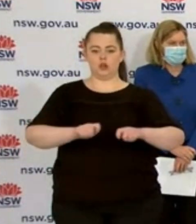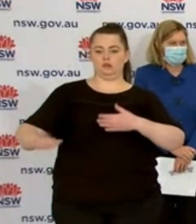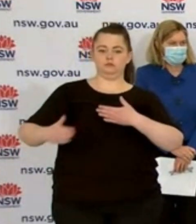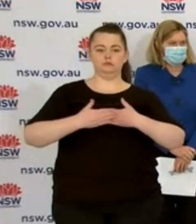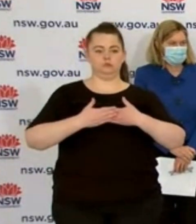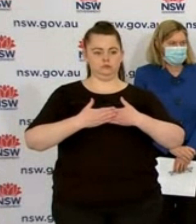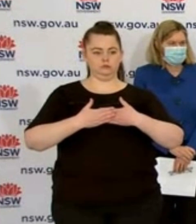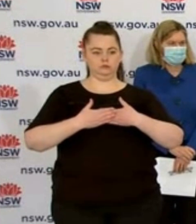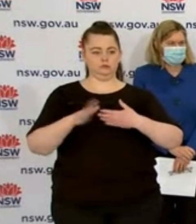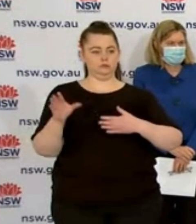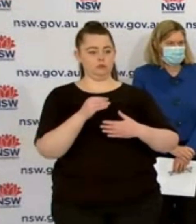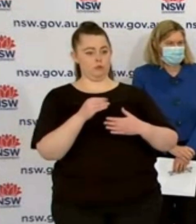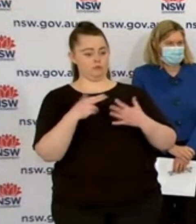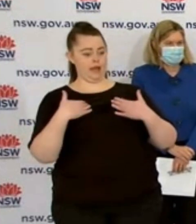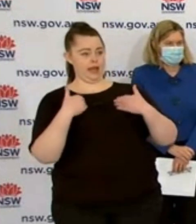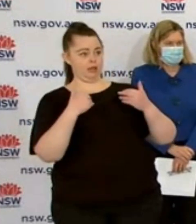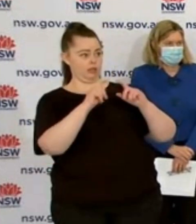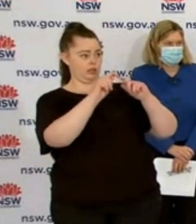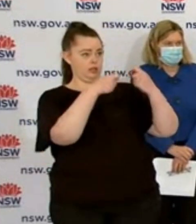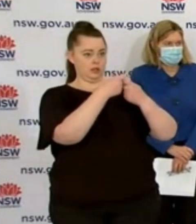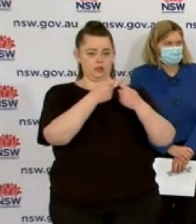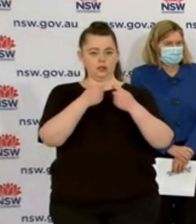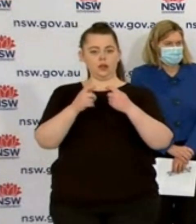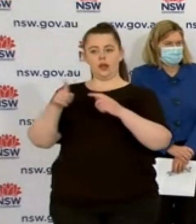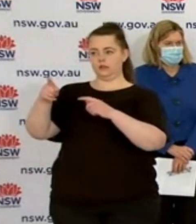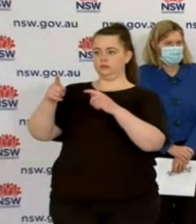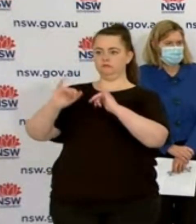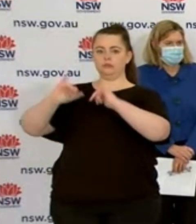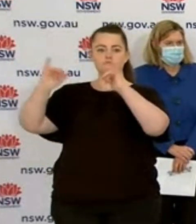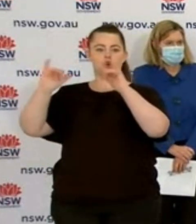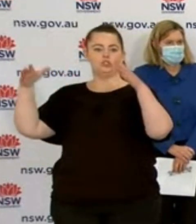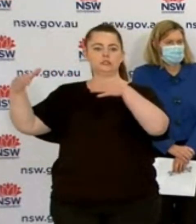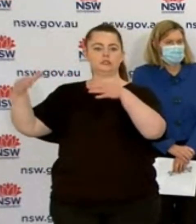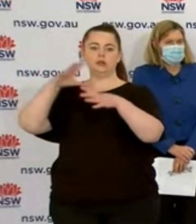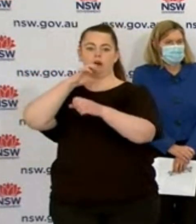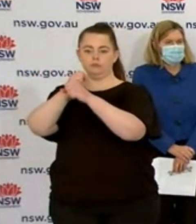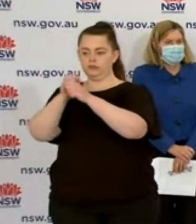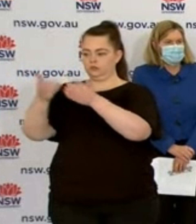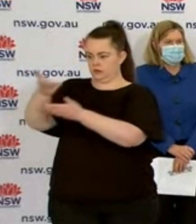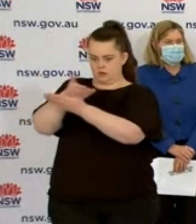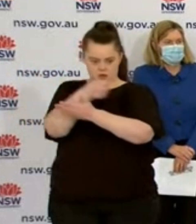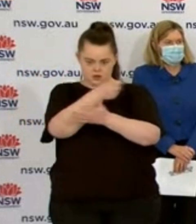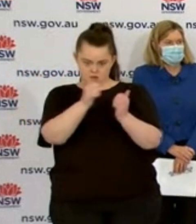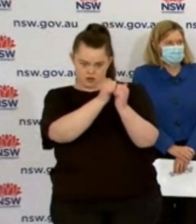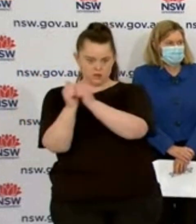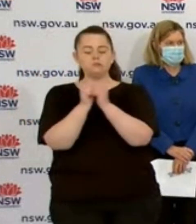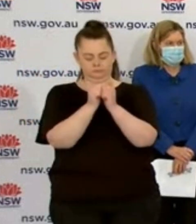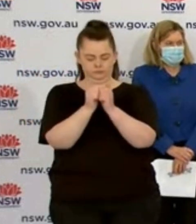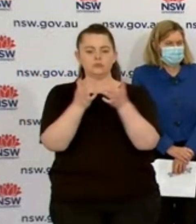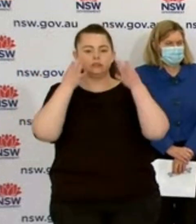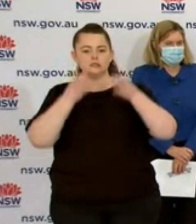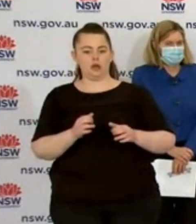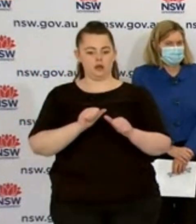the health team and the crisis cabinet at midday yesterday, we worked through that detail, and it was clear that the safest and most